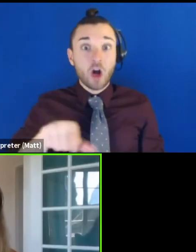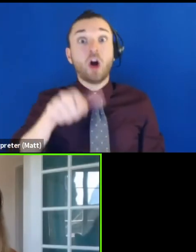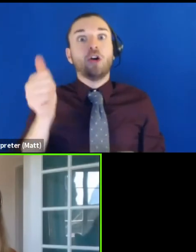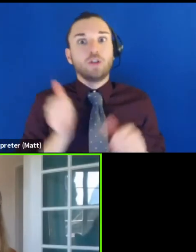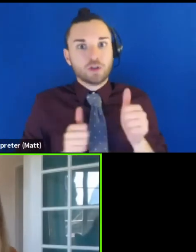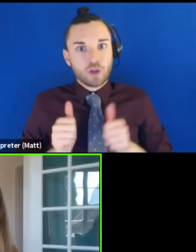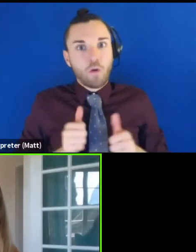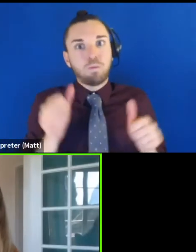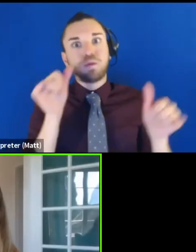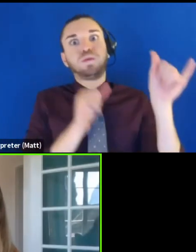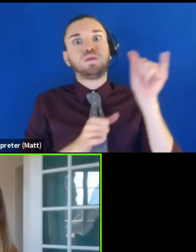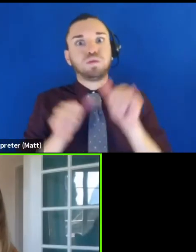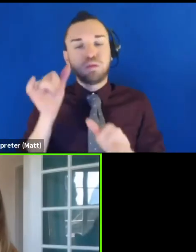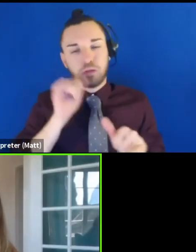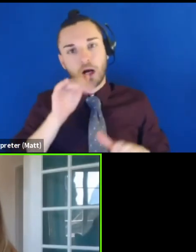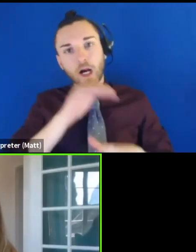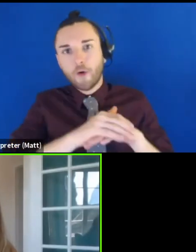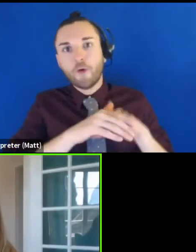that